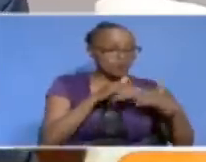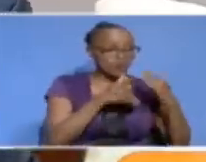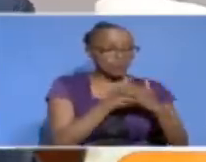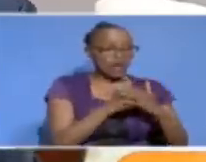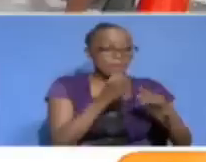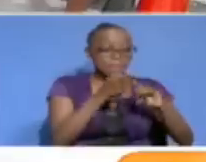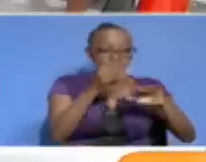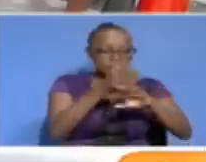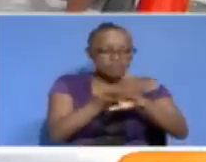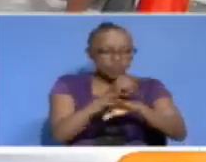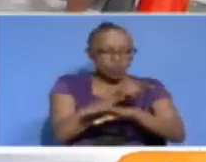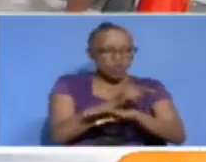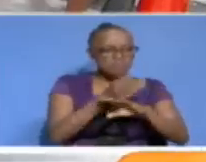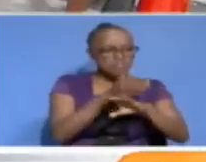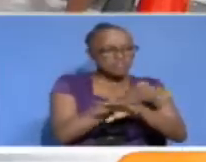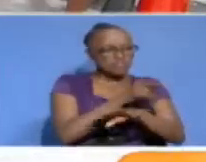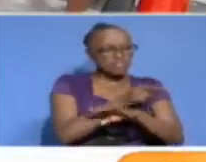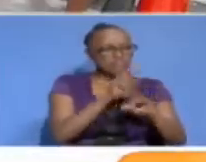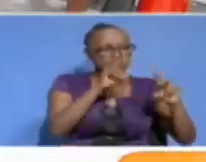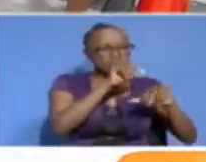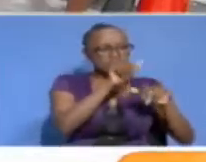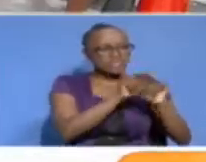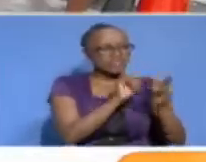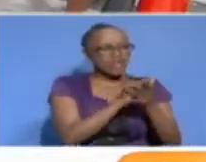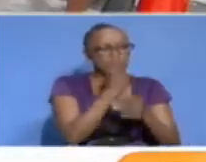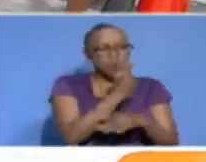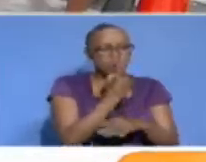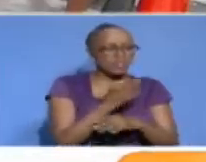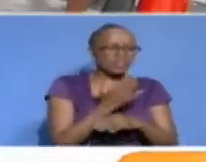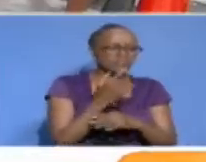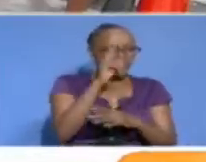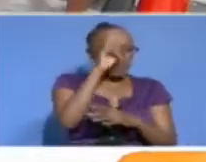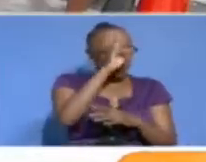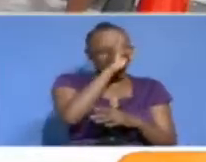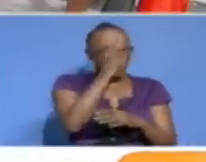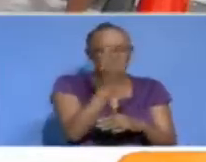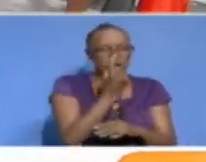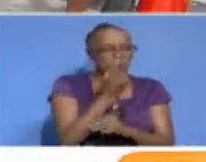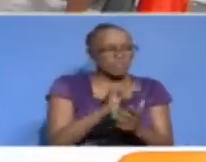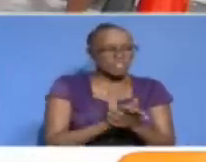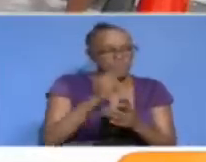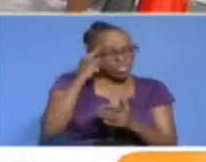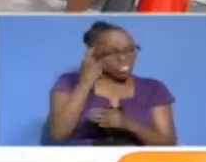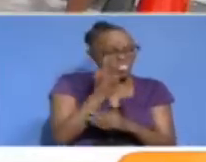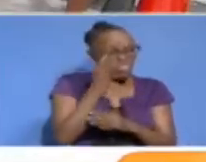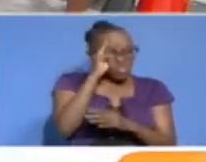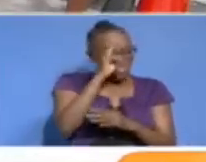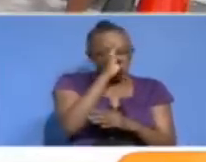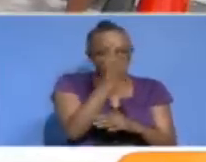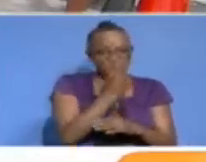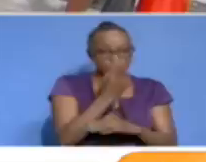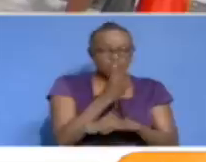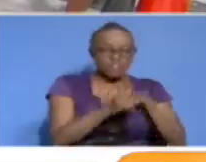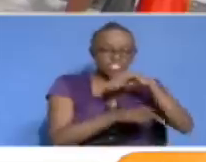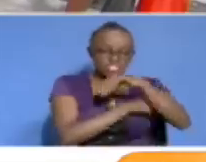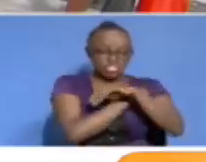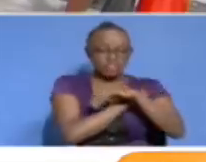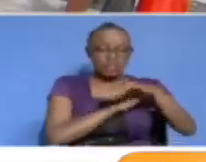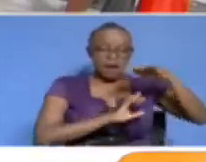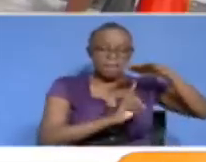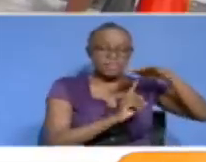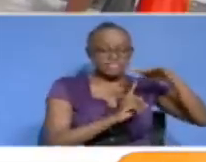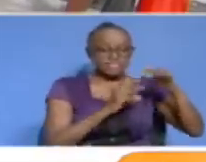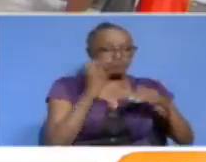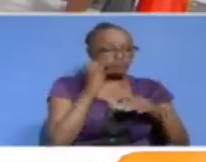But before that, The other issues are just exaggeration, sideshows. You think they're sideshows? Yes, they're sideshows. Chief Minister Fred Matiang'i